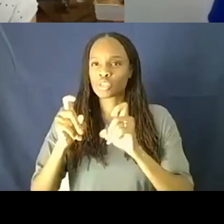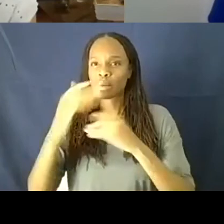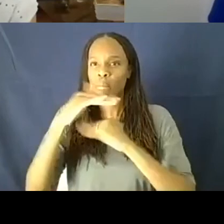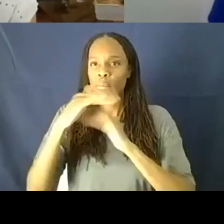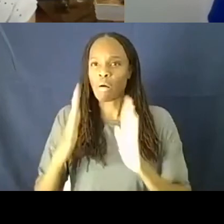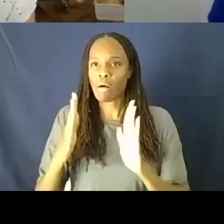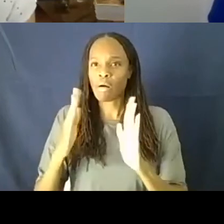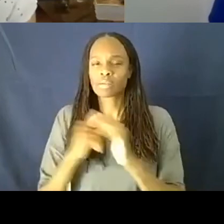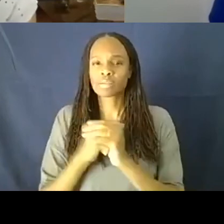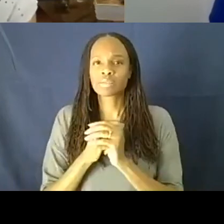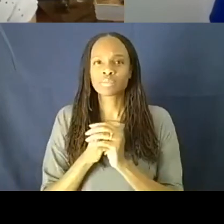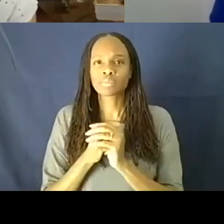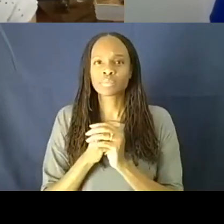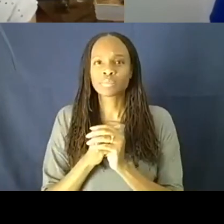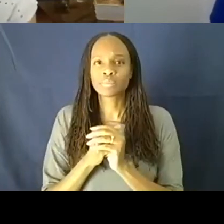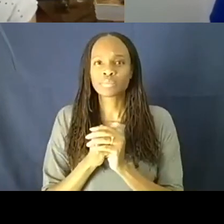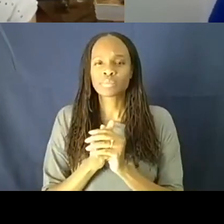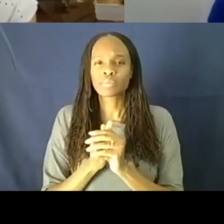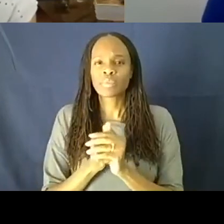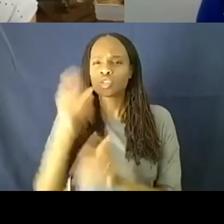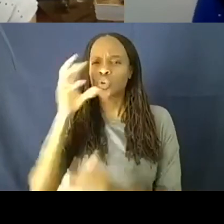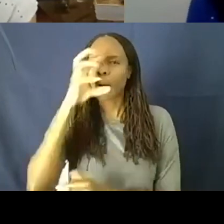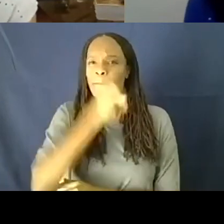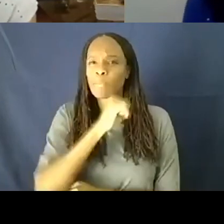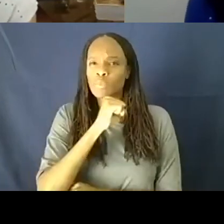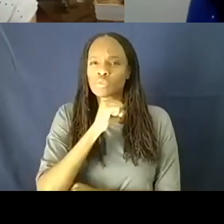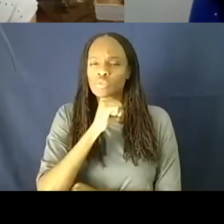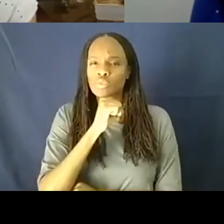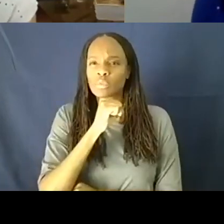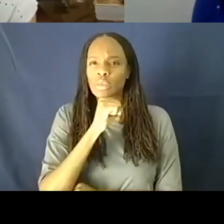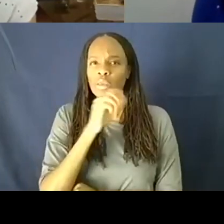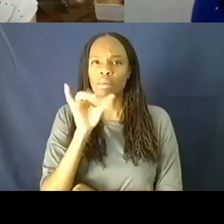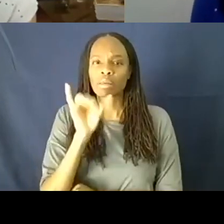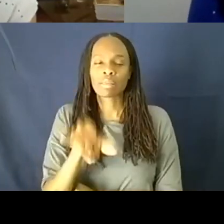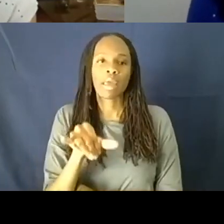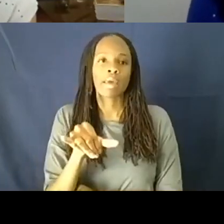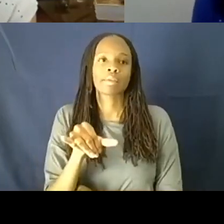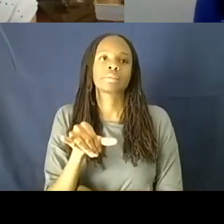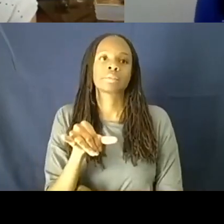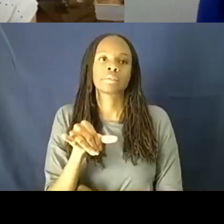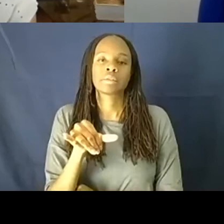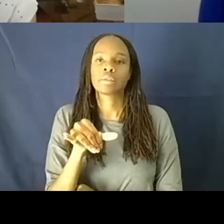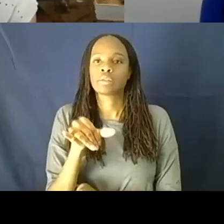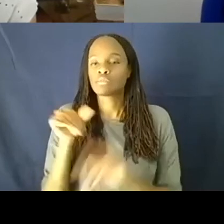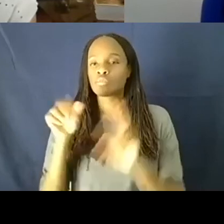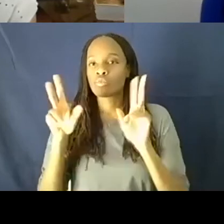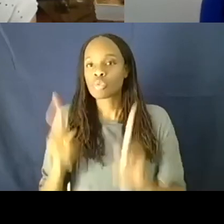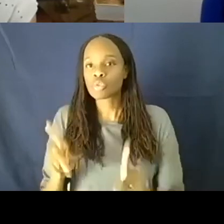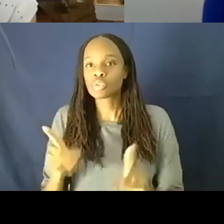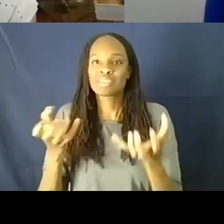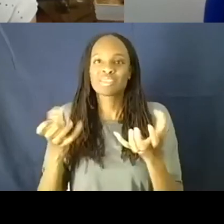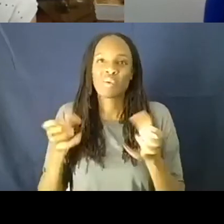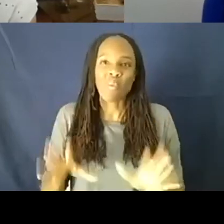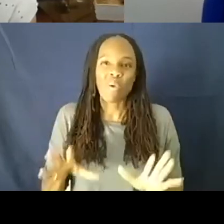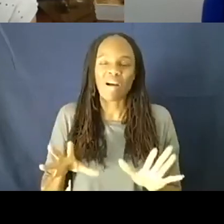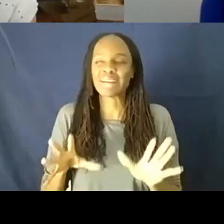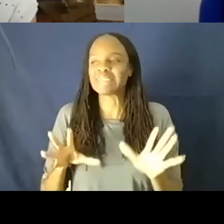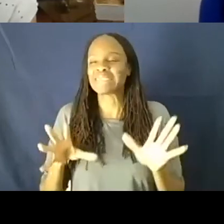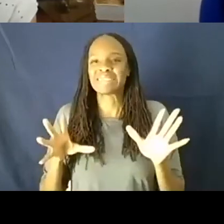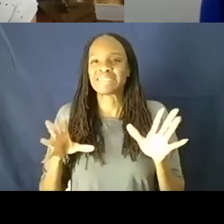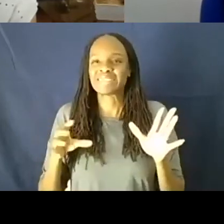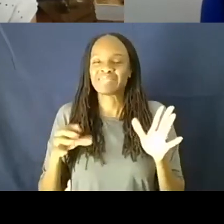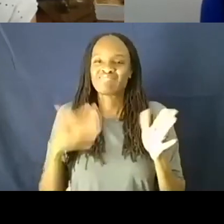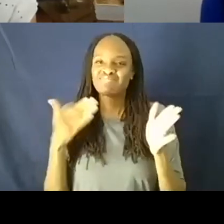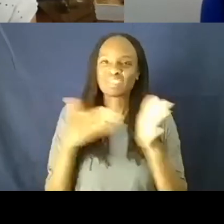they say are, assuming that one doesn't want to litigate or take an adversarial approach, but wants to